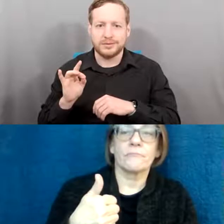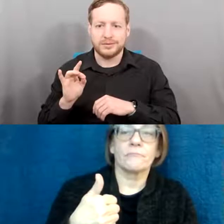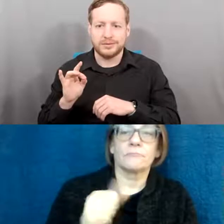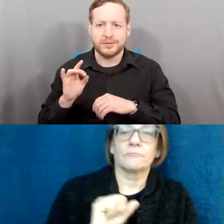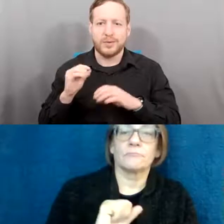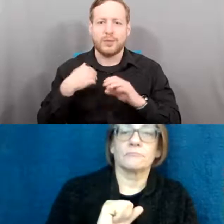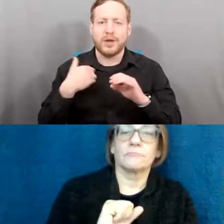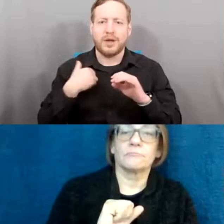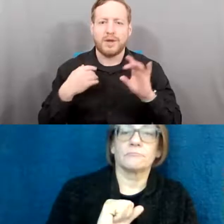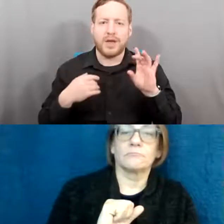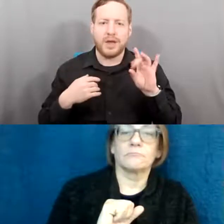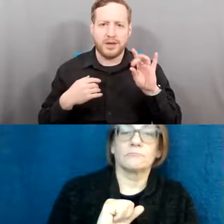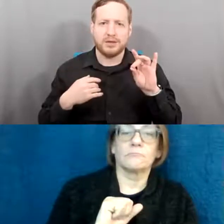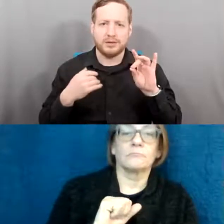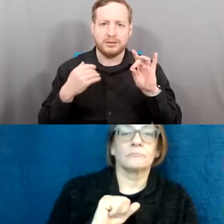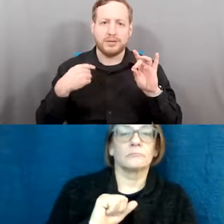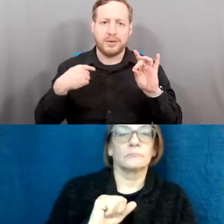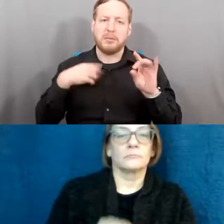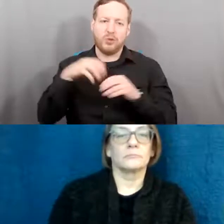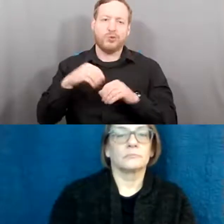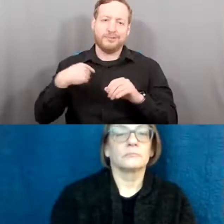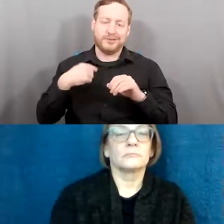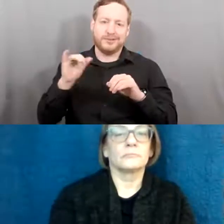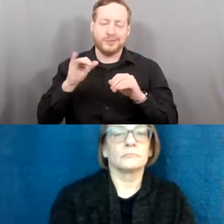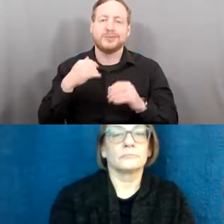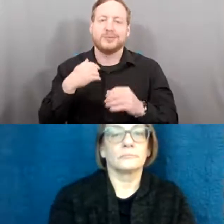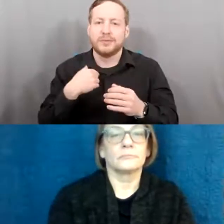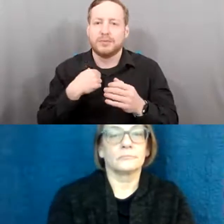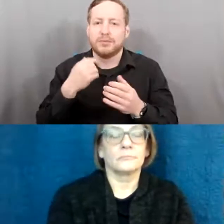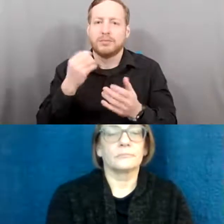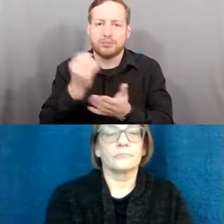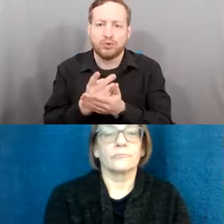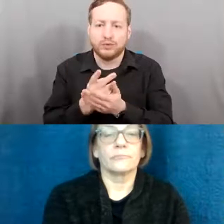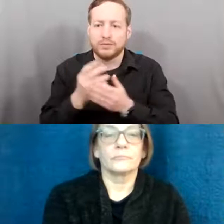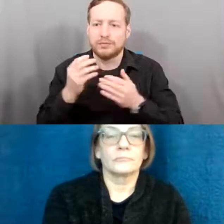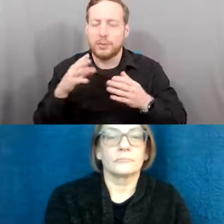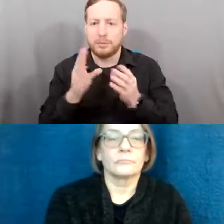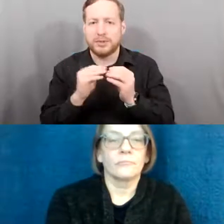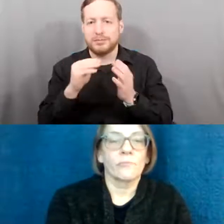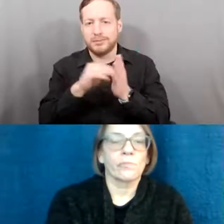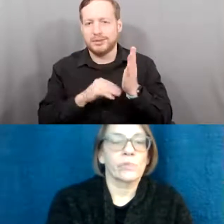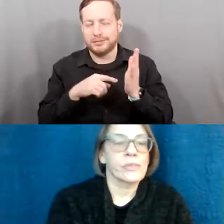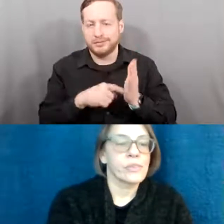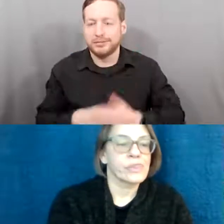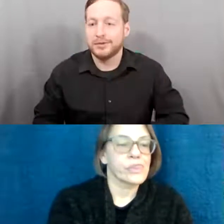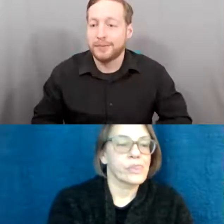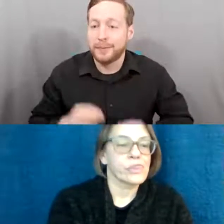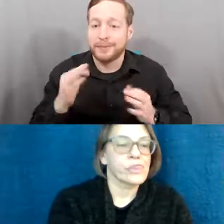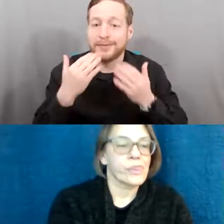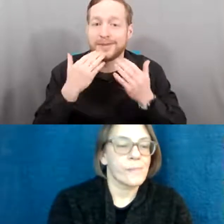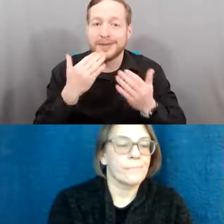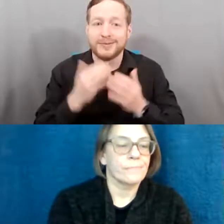I see 8. Okay, 8. And then me, obviously. Approving